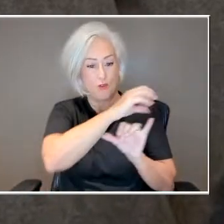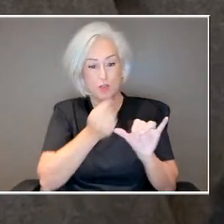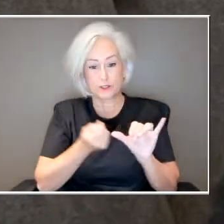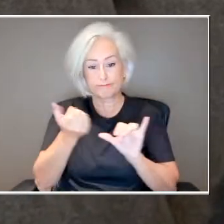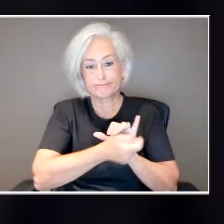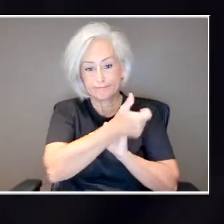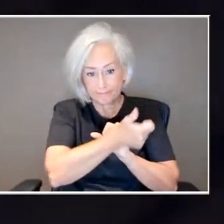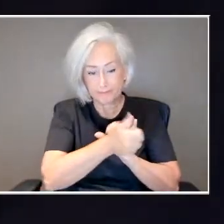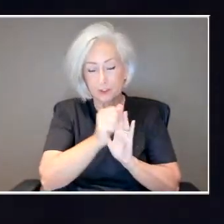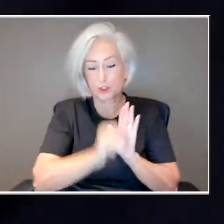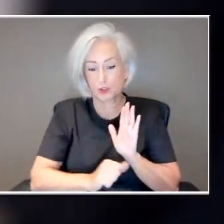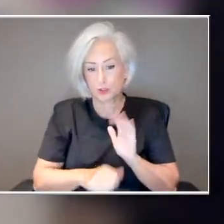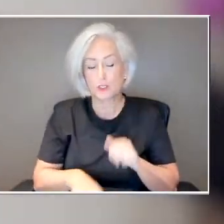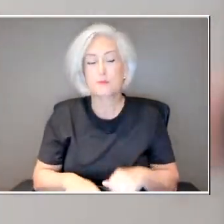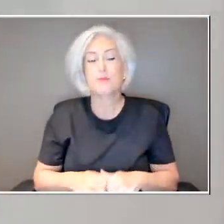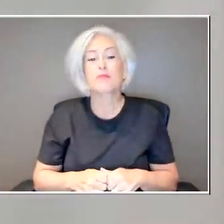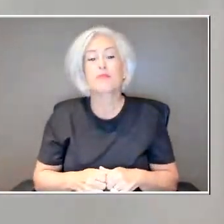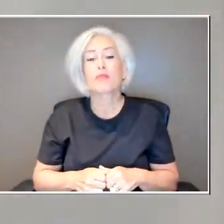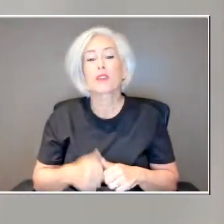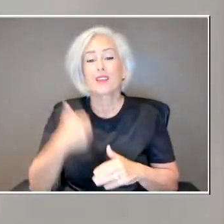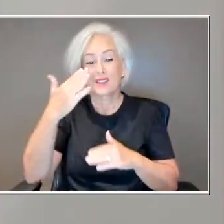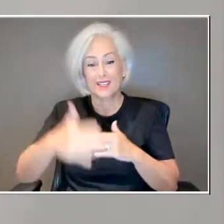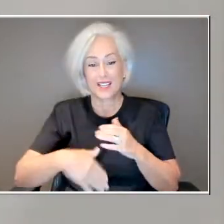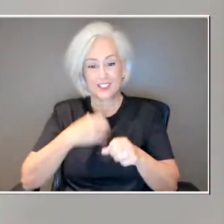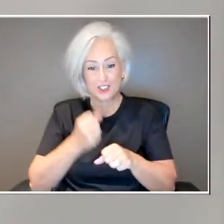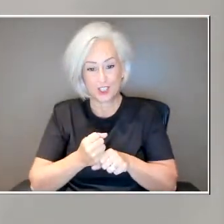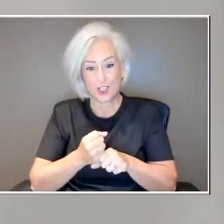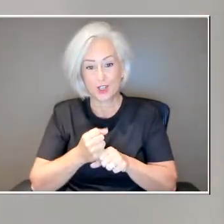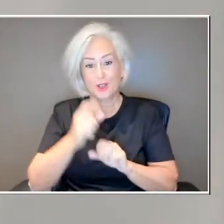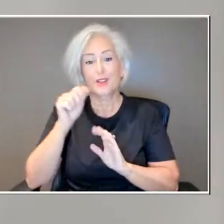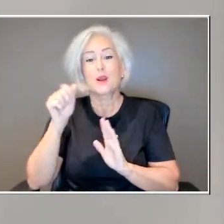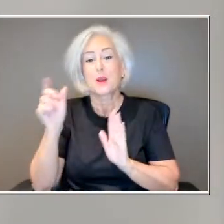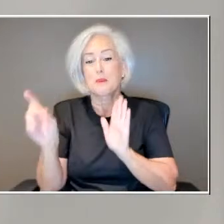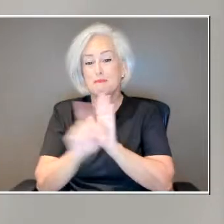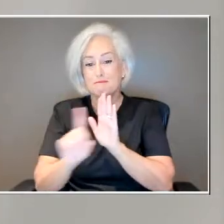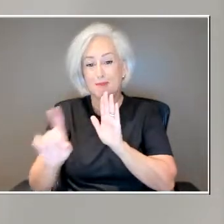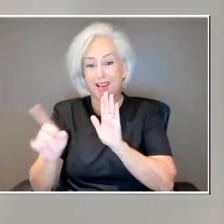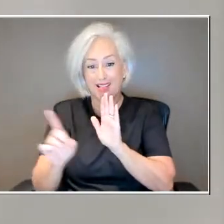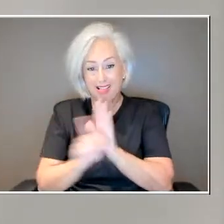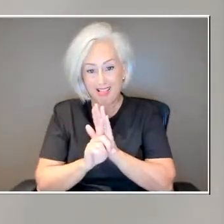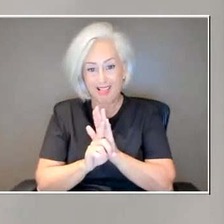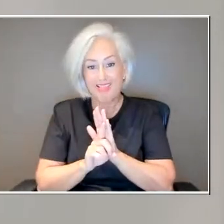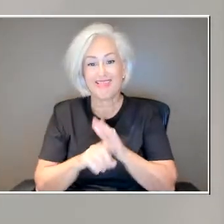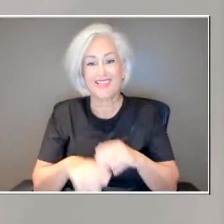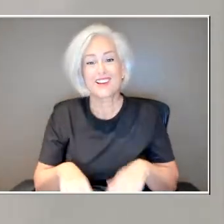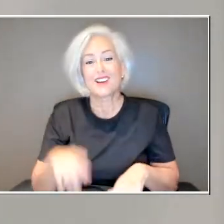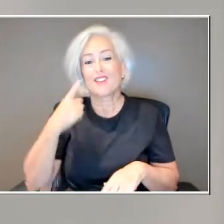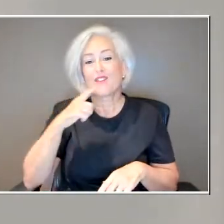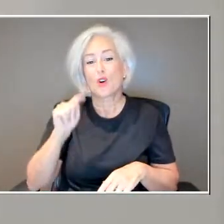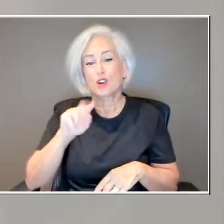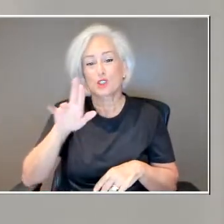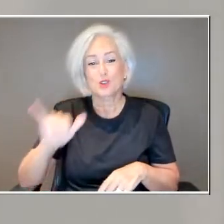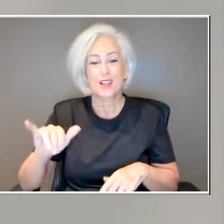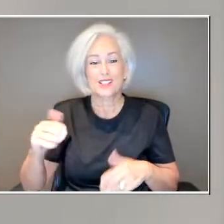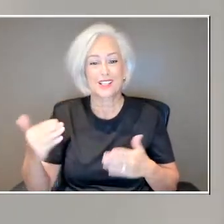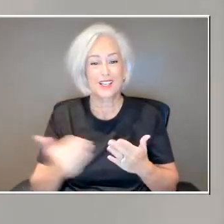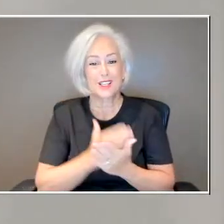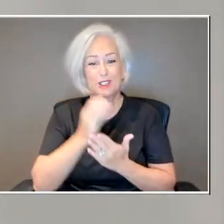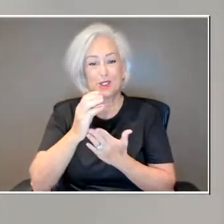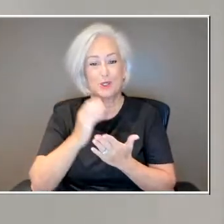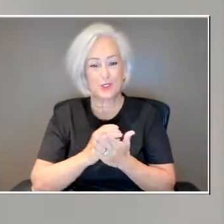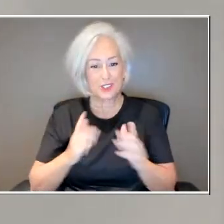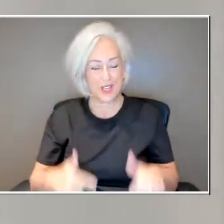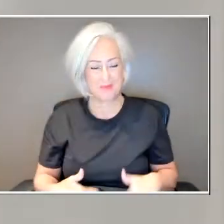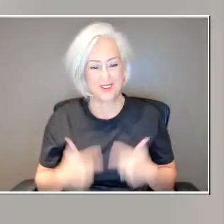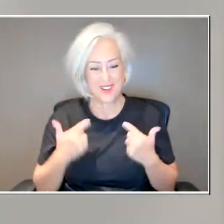ring the bell, a tradition marking the end of someone's treatment, and for Tracey, the beginning of a new chapter in life.